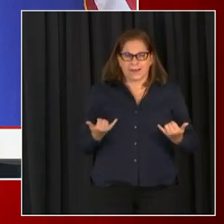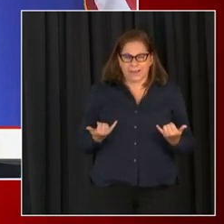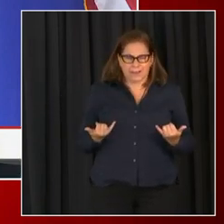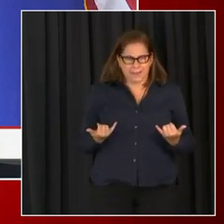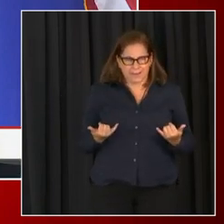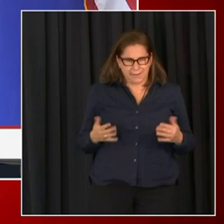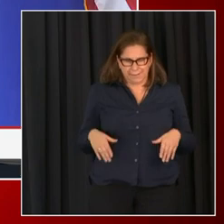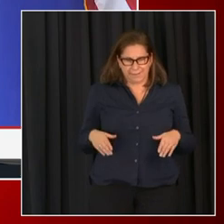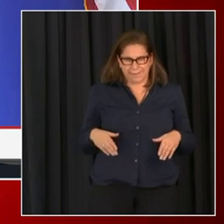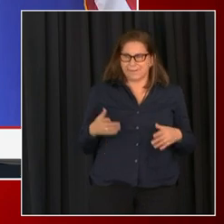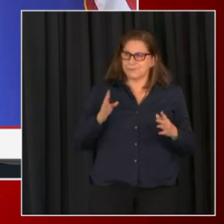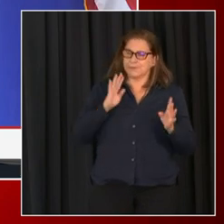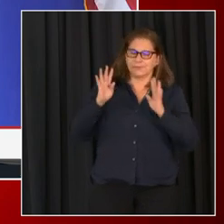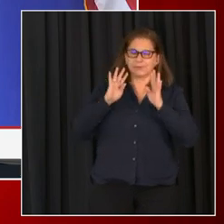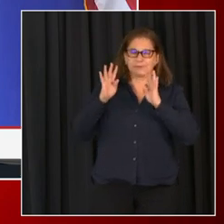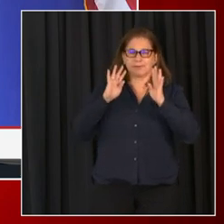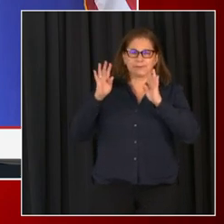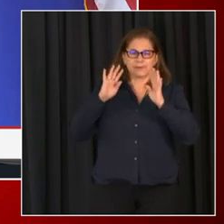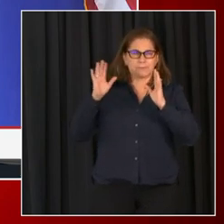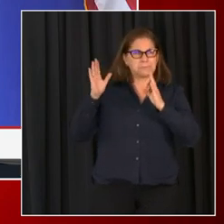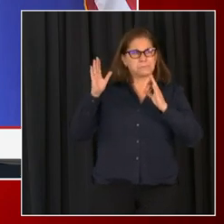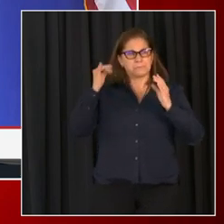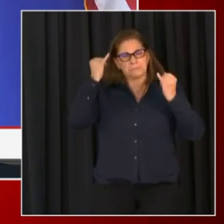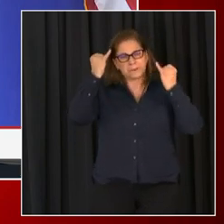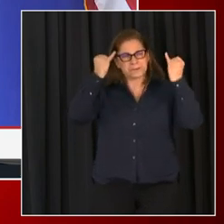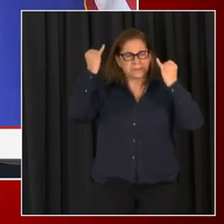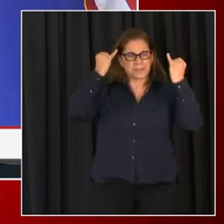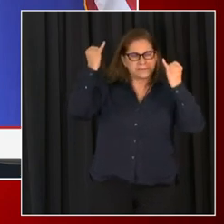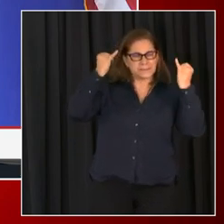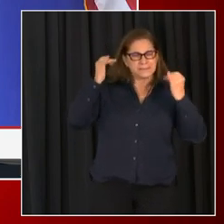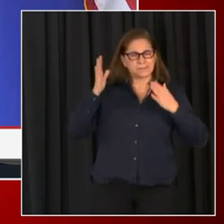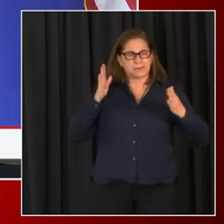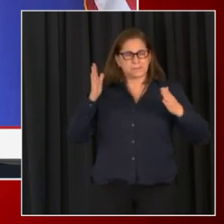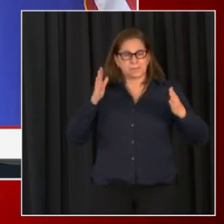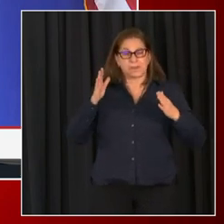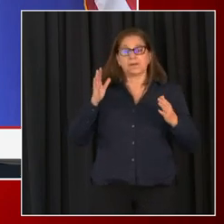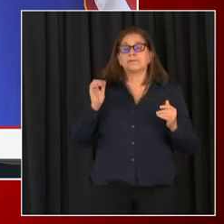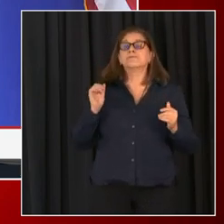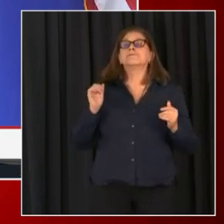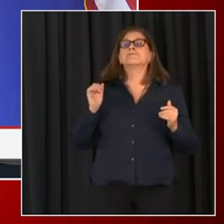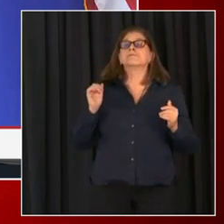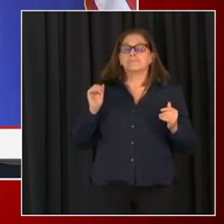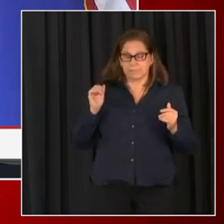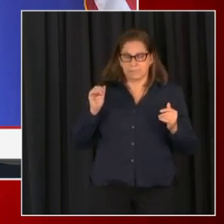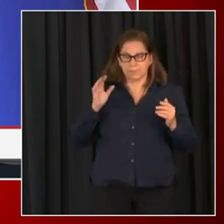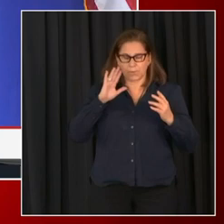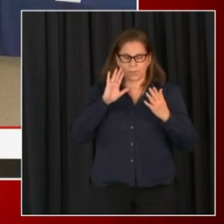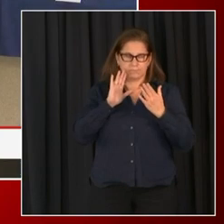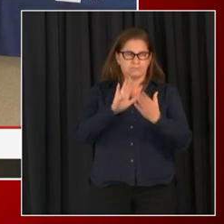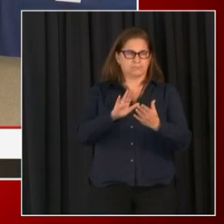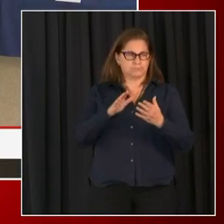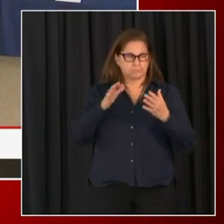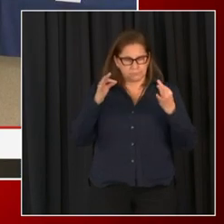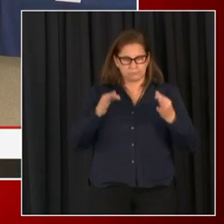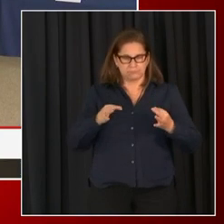those costs can only be finalized at that point. Okay, thank you. Mayor Bowser, can I also ask one more